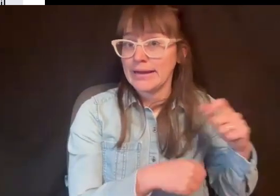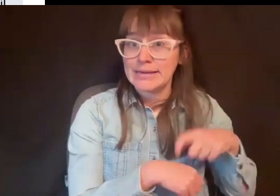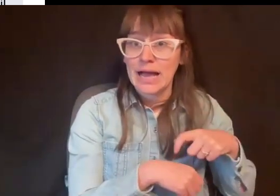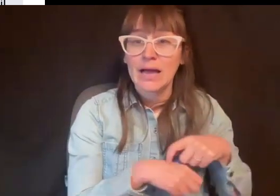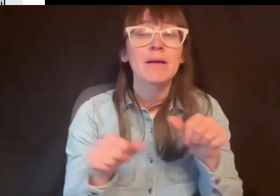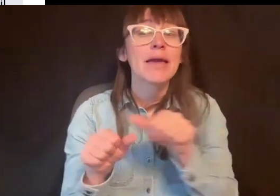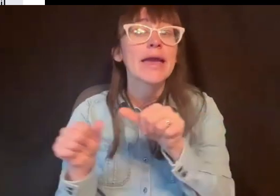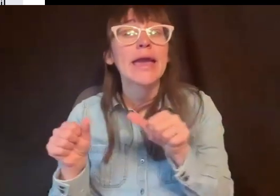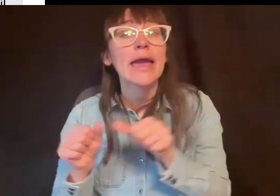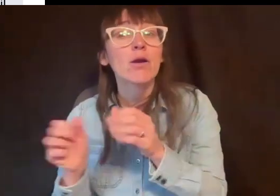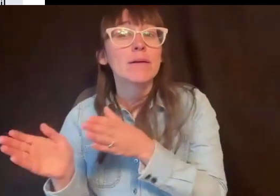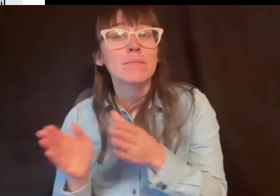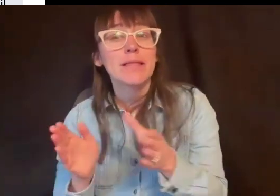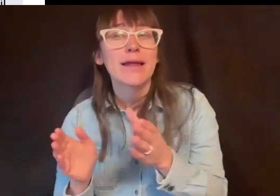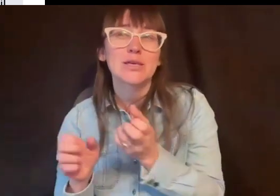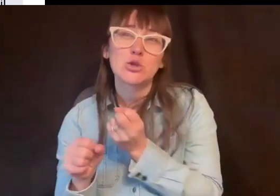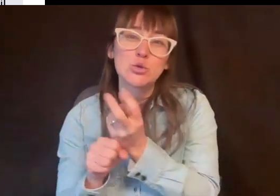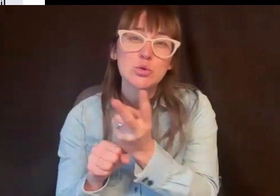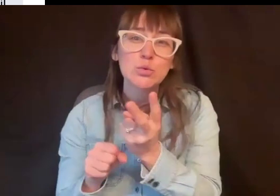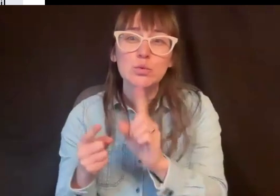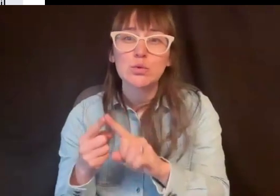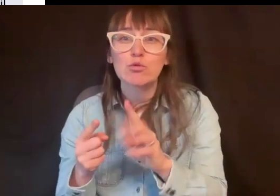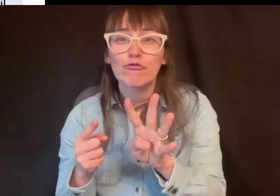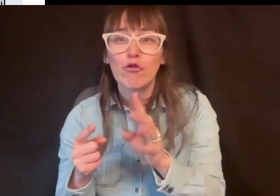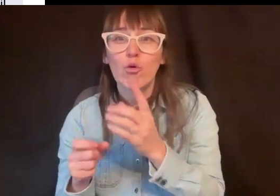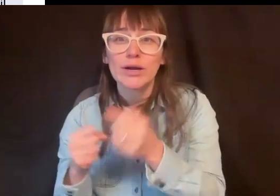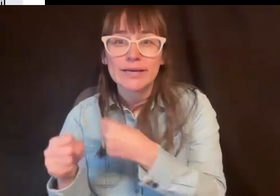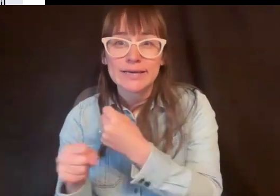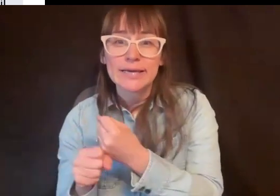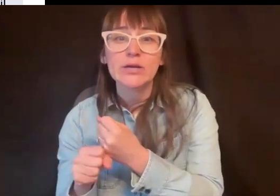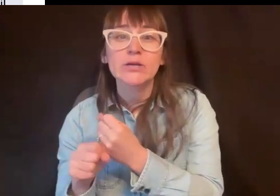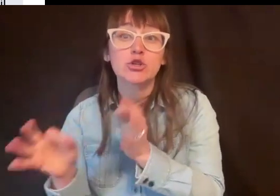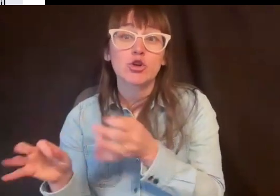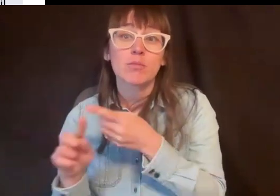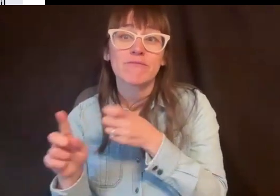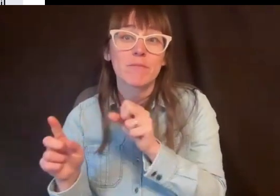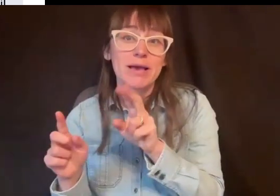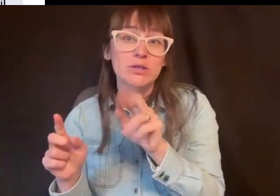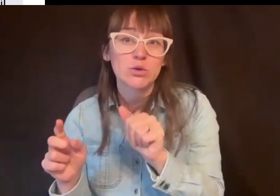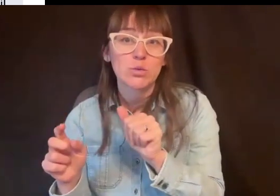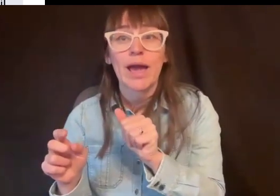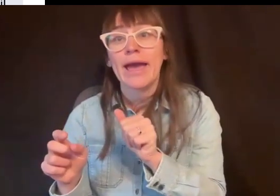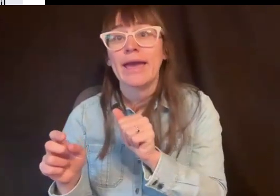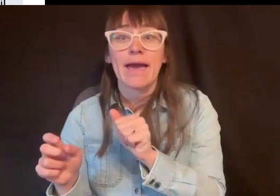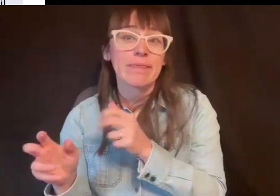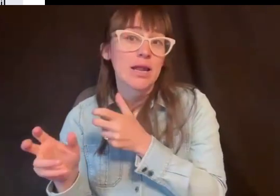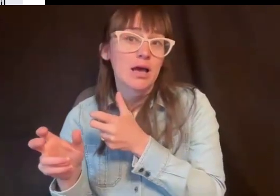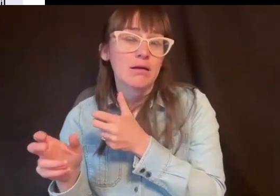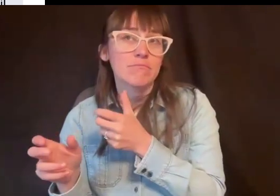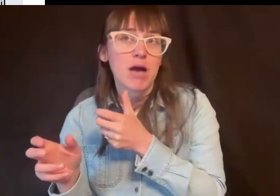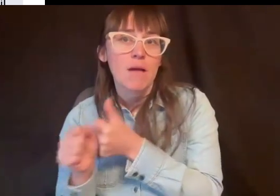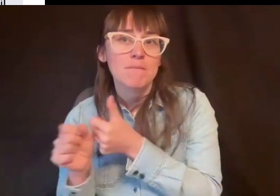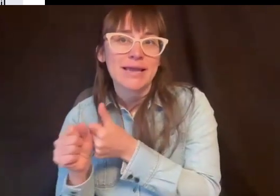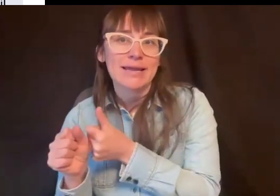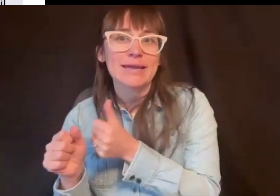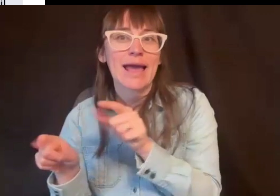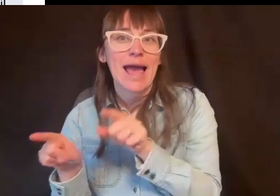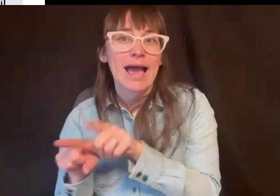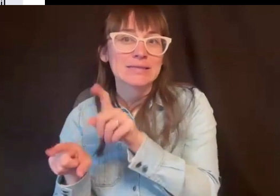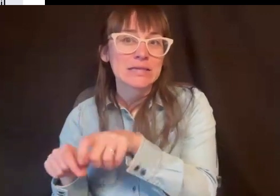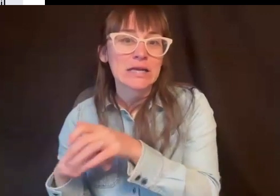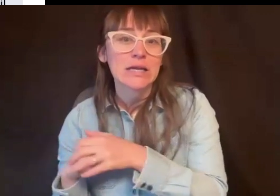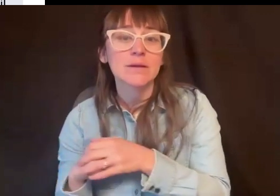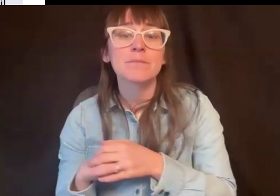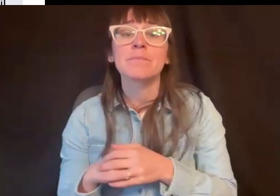every 2 to 4 years as determined by the SUA, with annual updates and adjustments as needed. There are also differences when it comes to